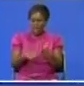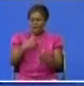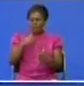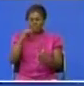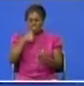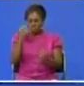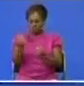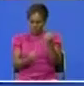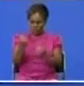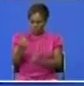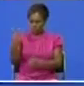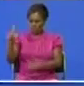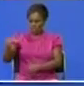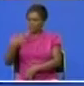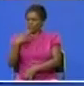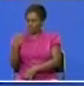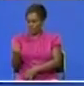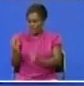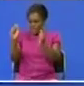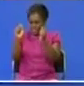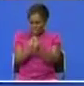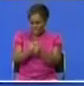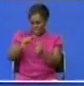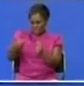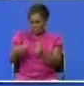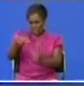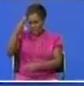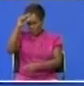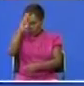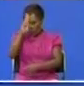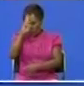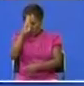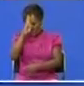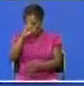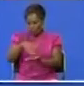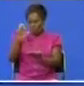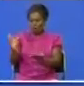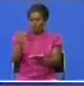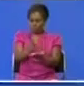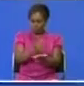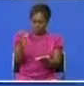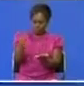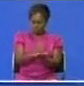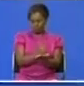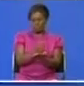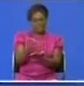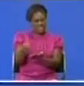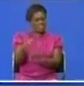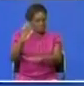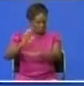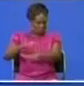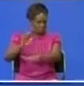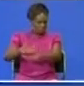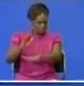vehicles, 2,500 vehicles, 10,000 recruits, more equipment, armored equipment for the police.